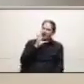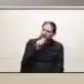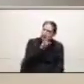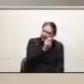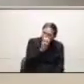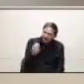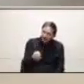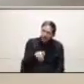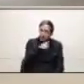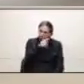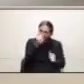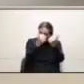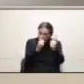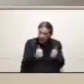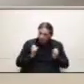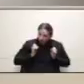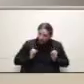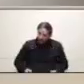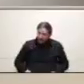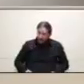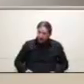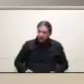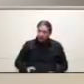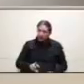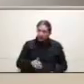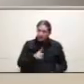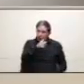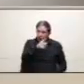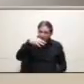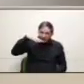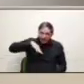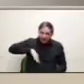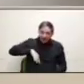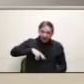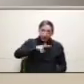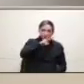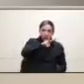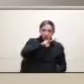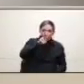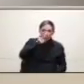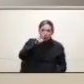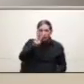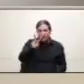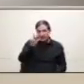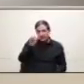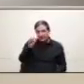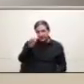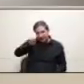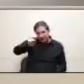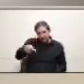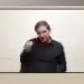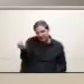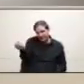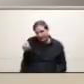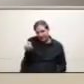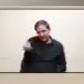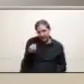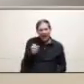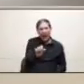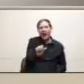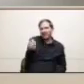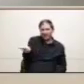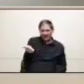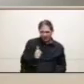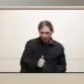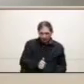are an accounting officer. There is no way in your salary you have a 326,000 of something that is a return other that